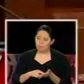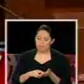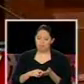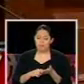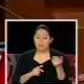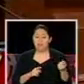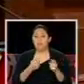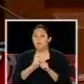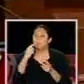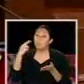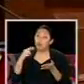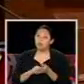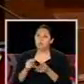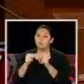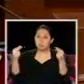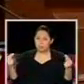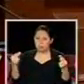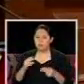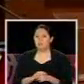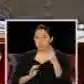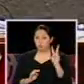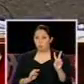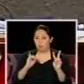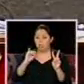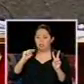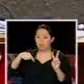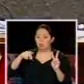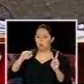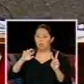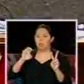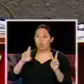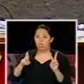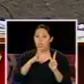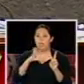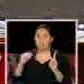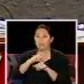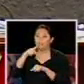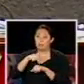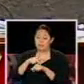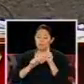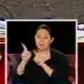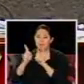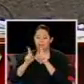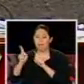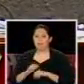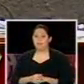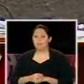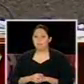his observation. No. My recollection of the answer of the witness is that